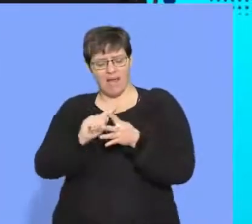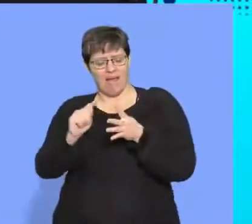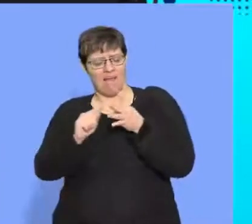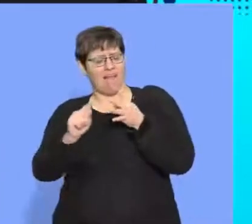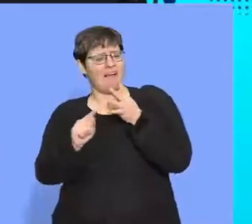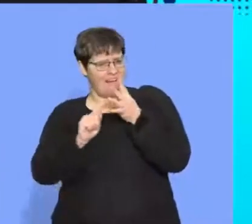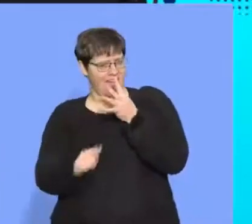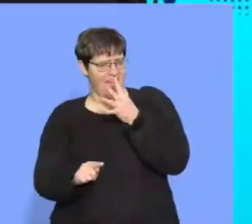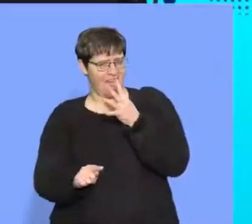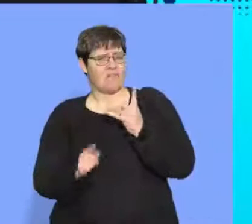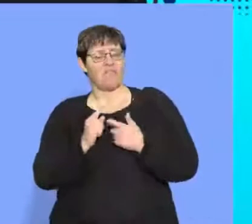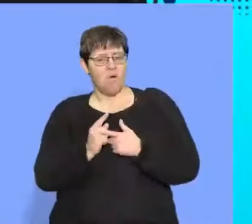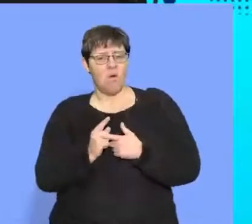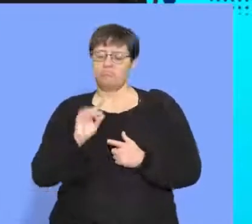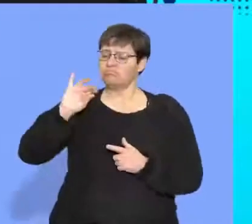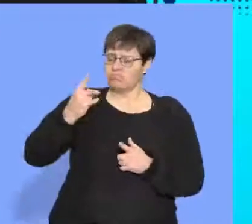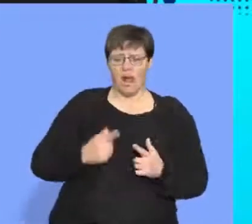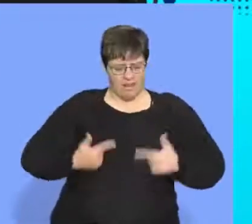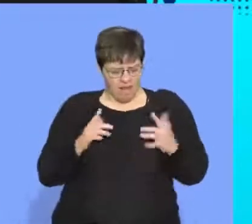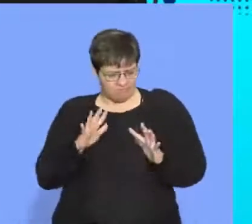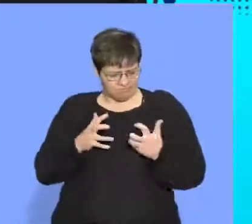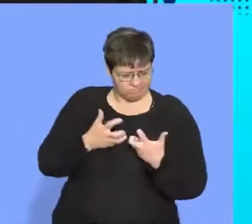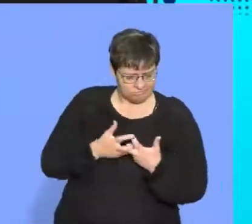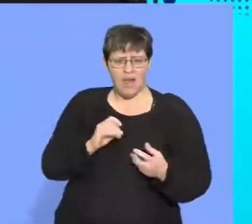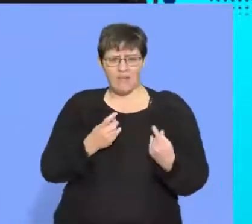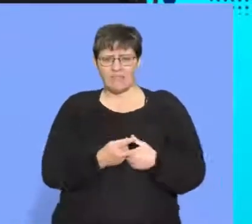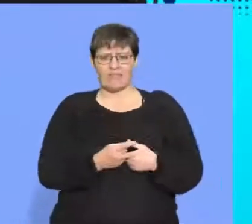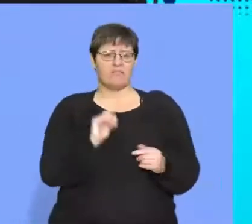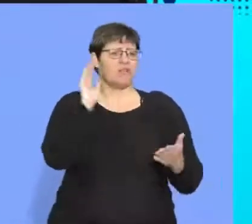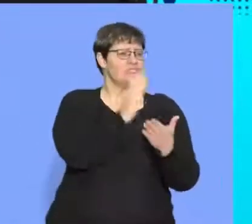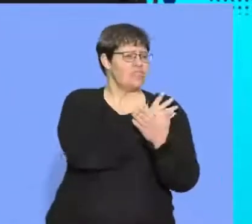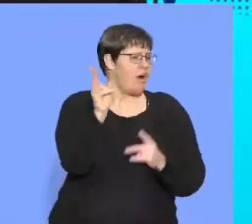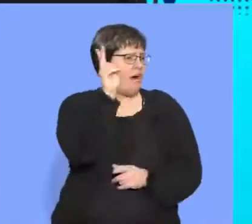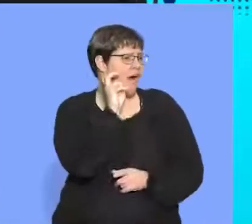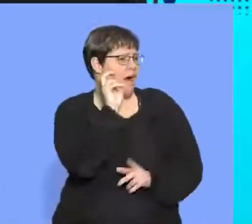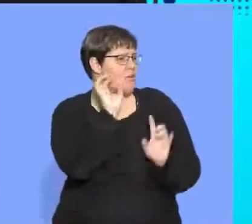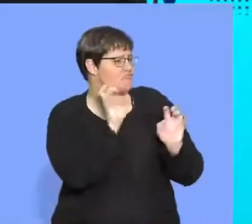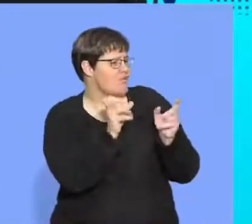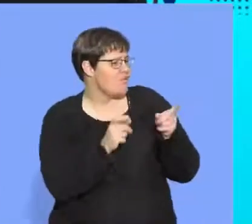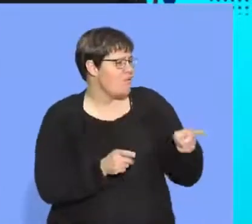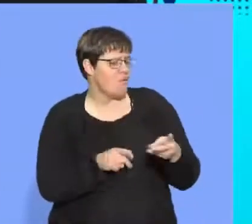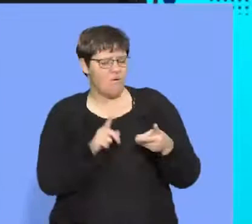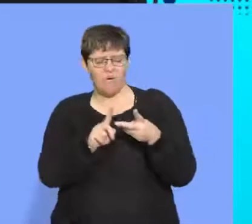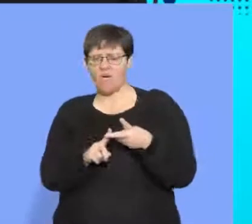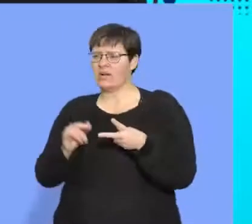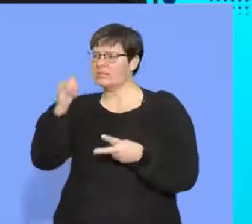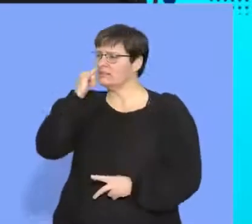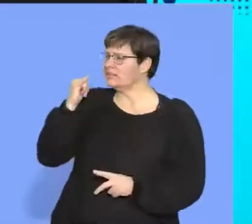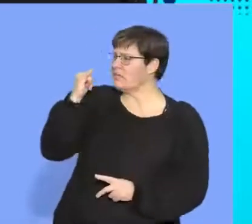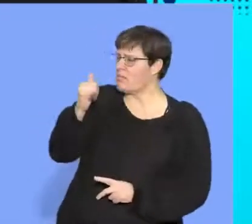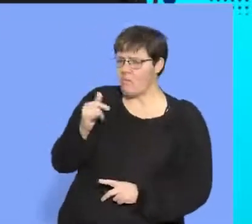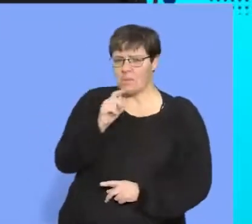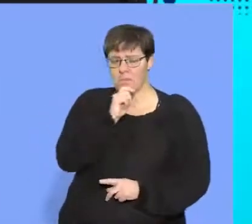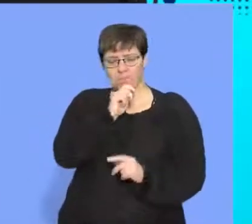in so many different ways for our everyday lives. Everything from the song you heard on the radio, to the cell phone